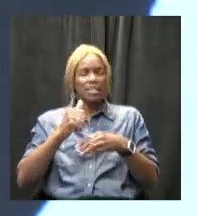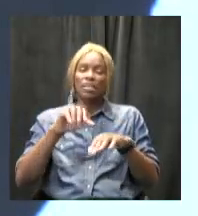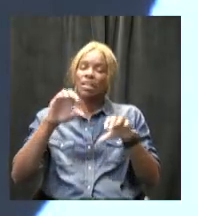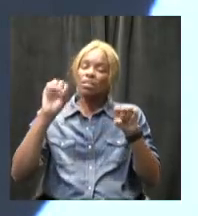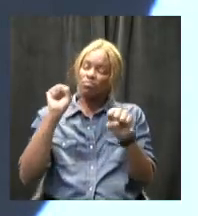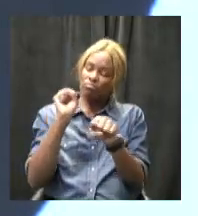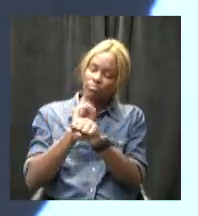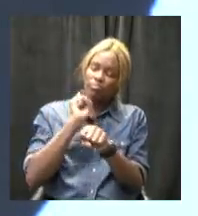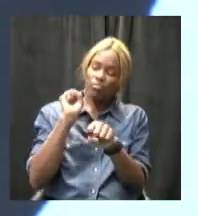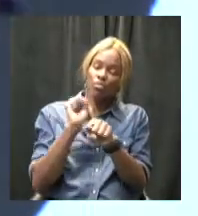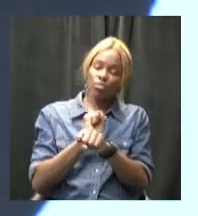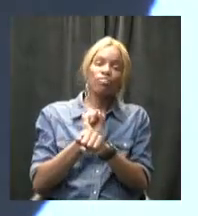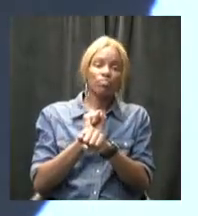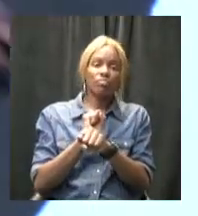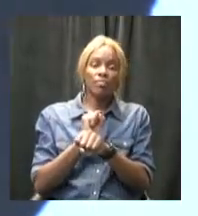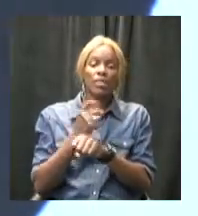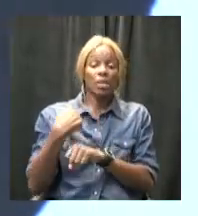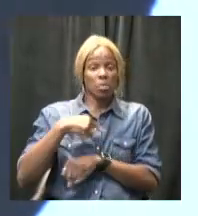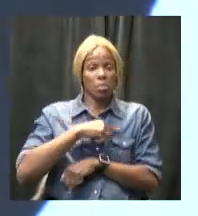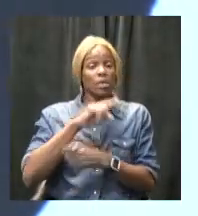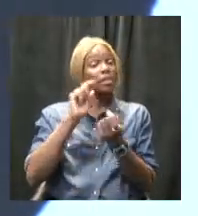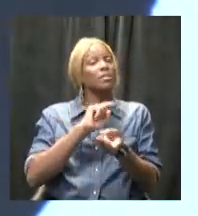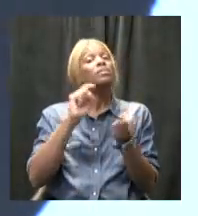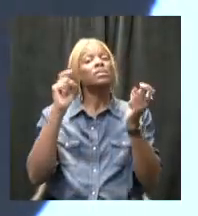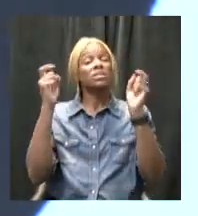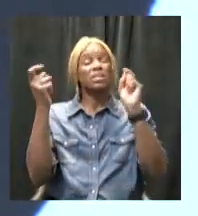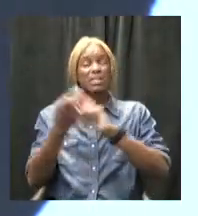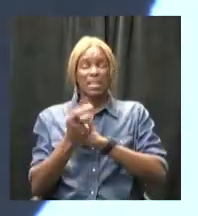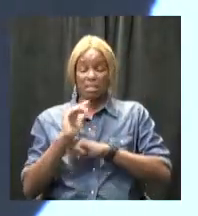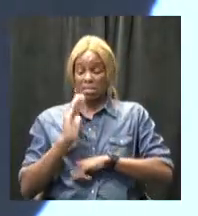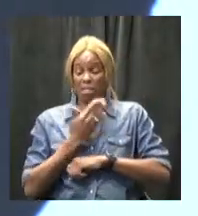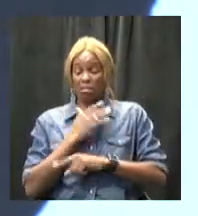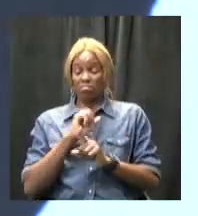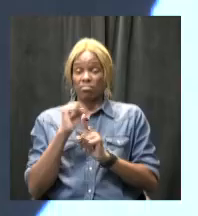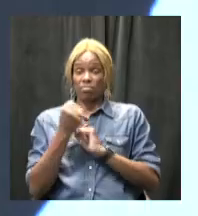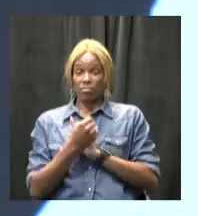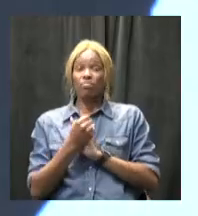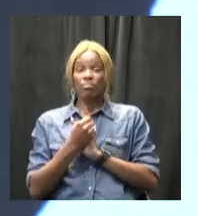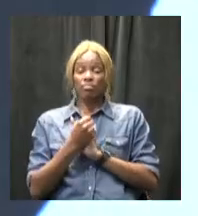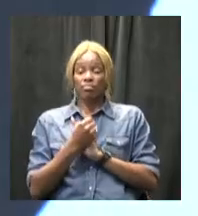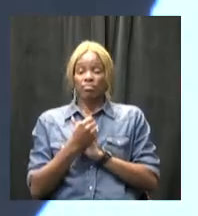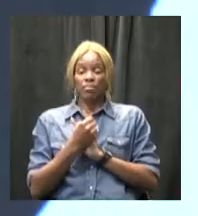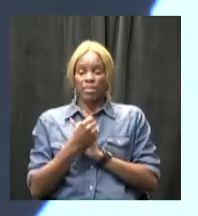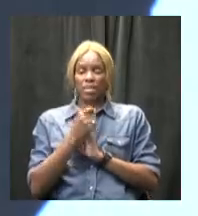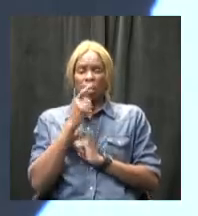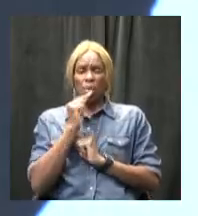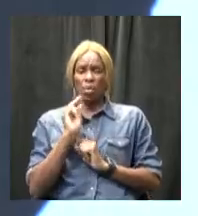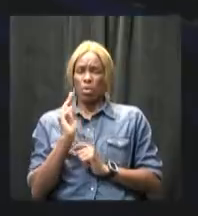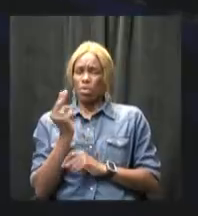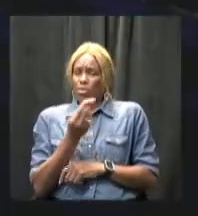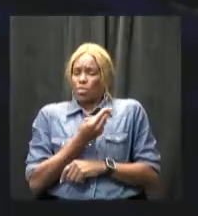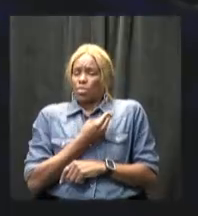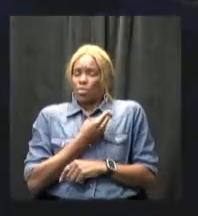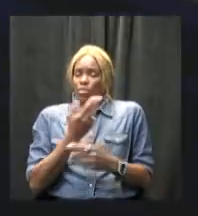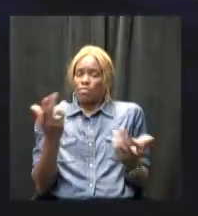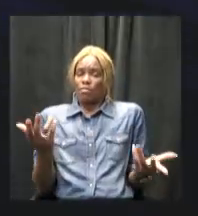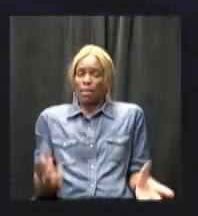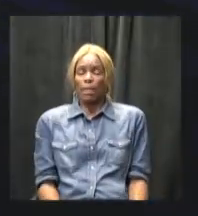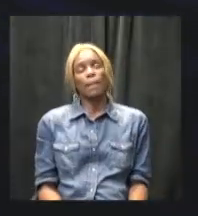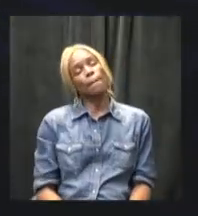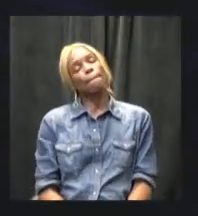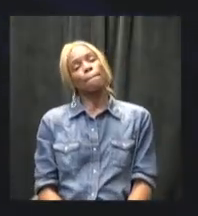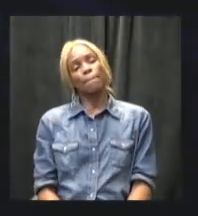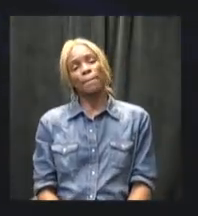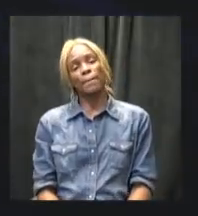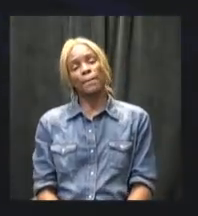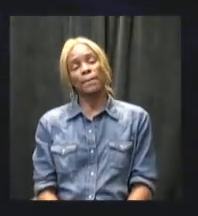work of the church, and we can change our situation. This is who we are. This is who